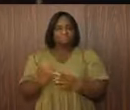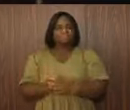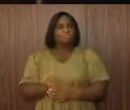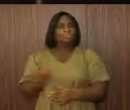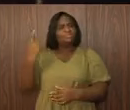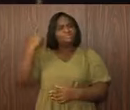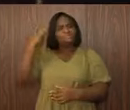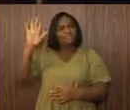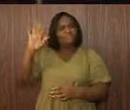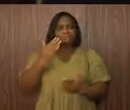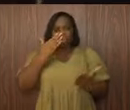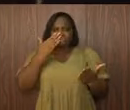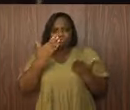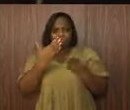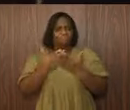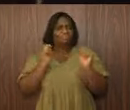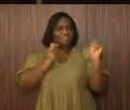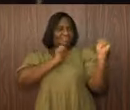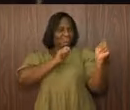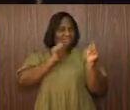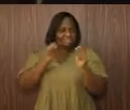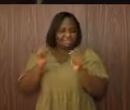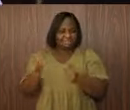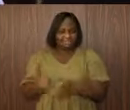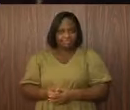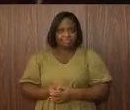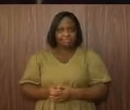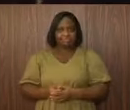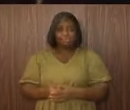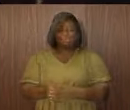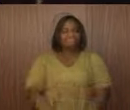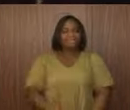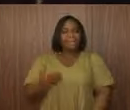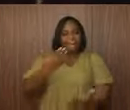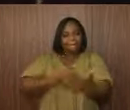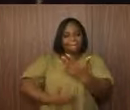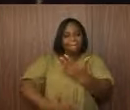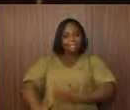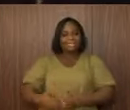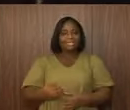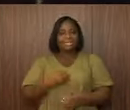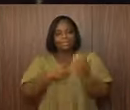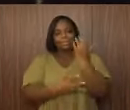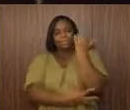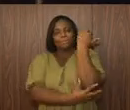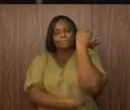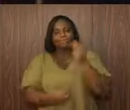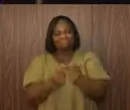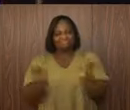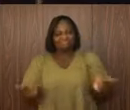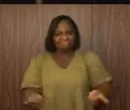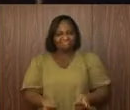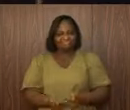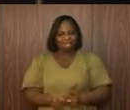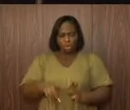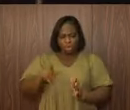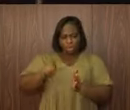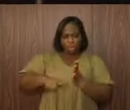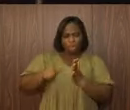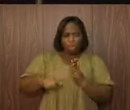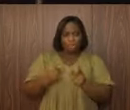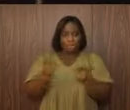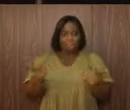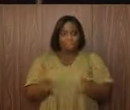His indescribable gift. Born in a manger, the lowest of places in the